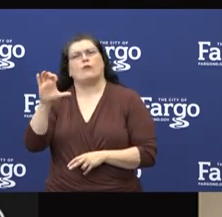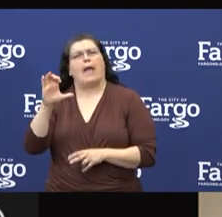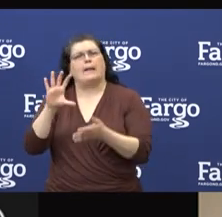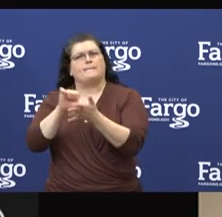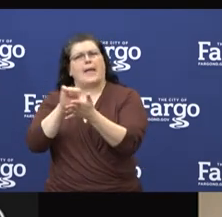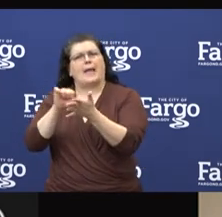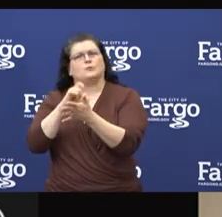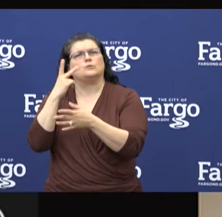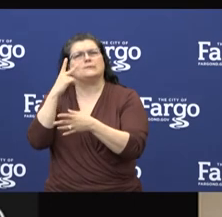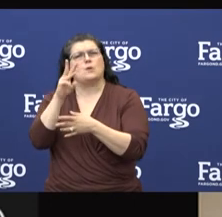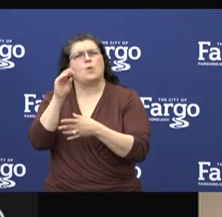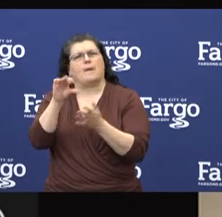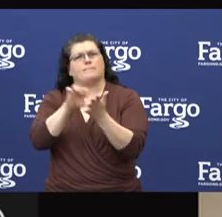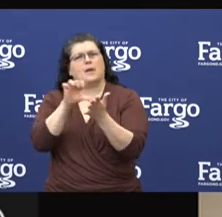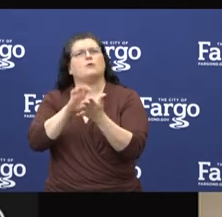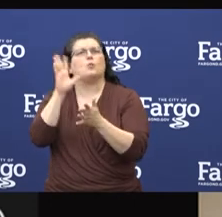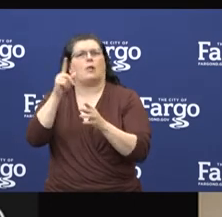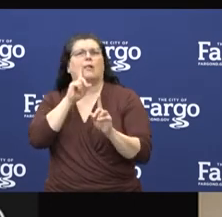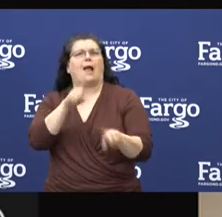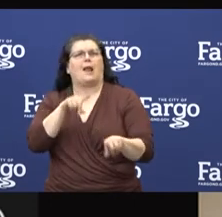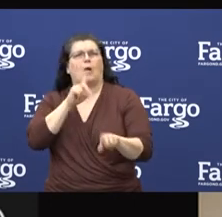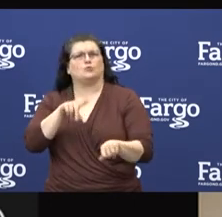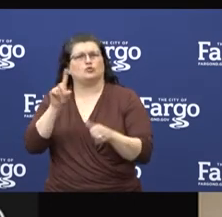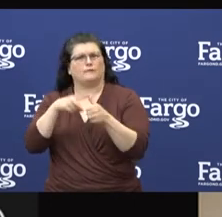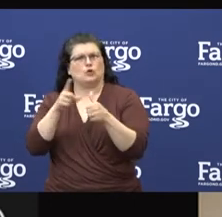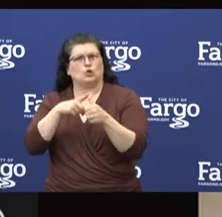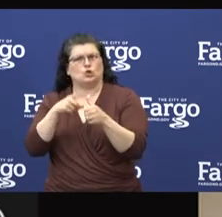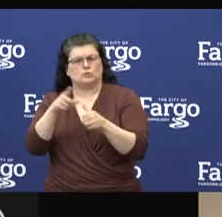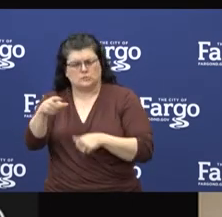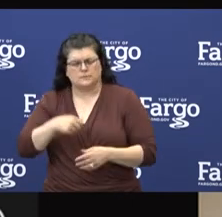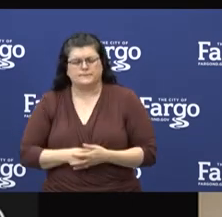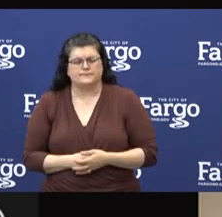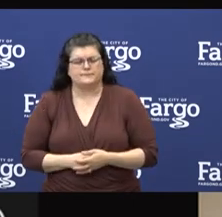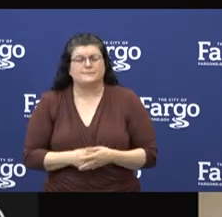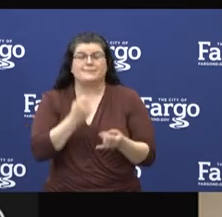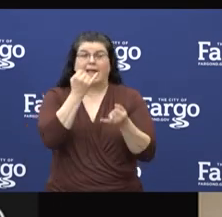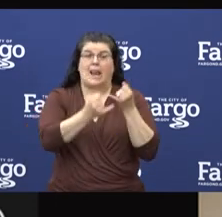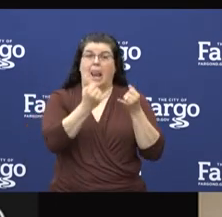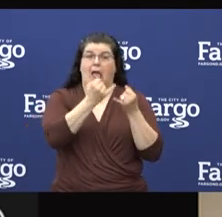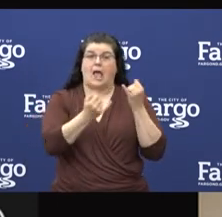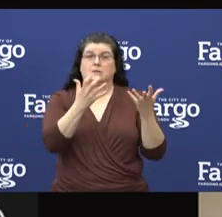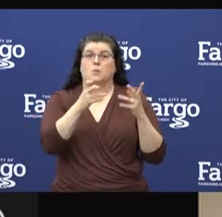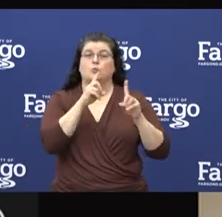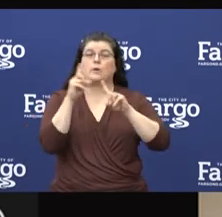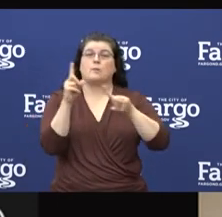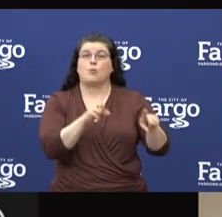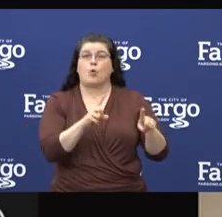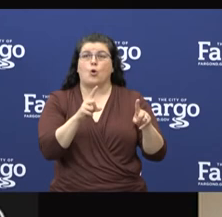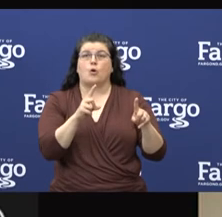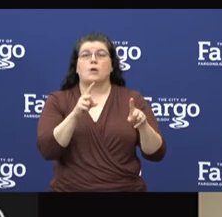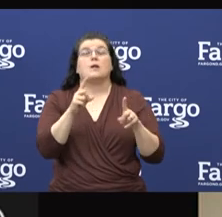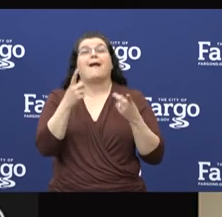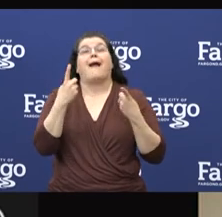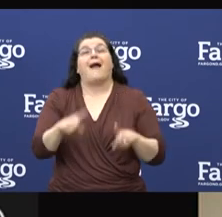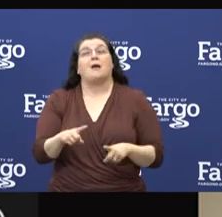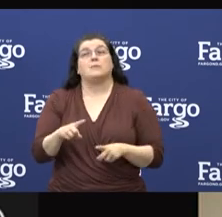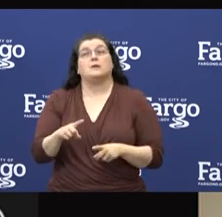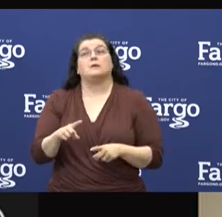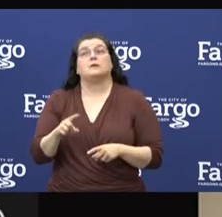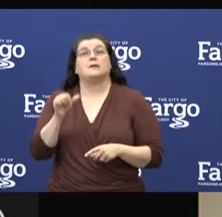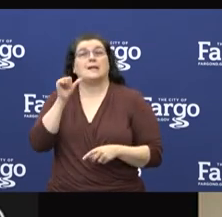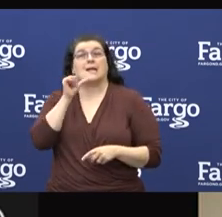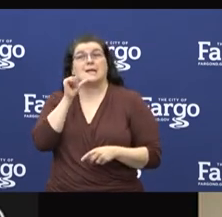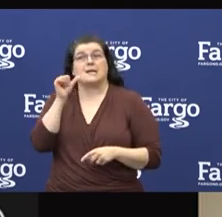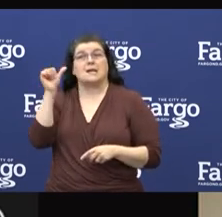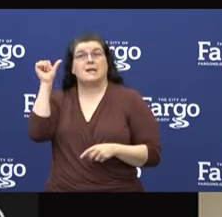announced there first. Lastly, I will report that yesterday was the first of